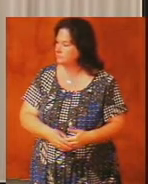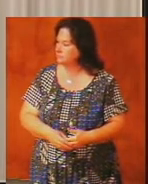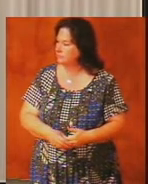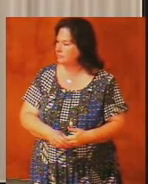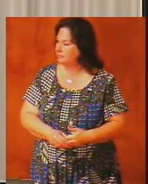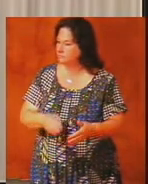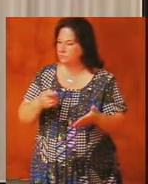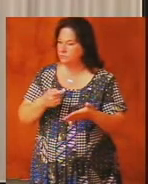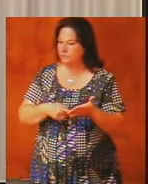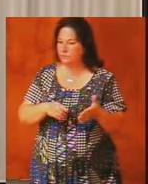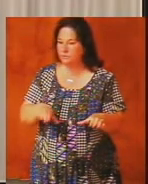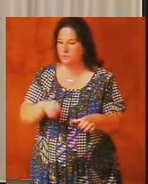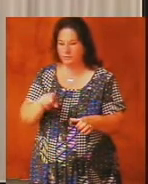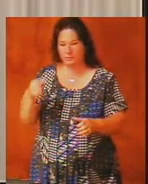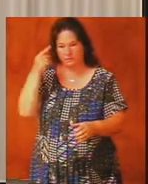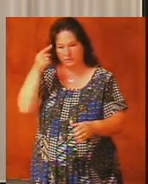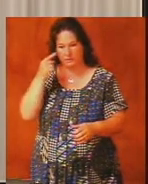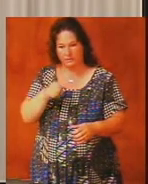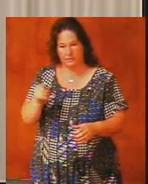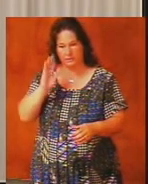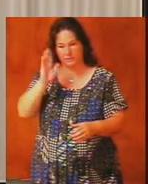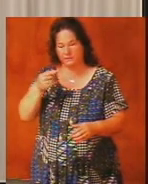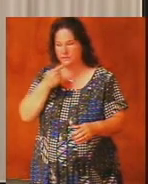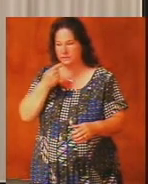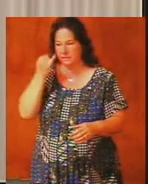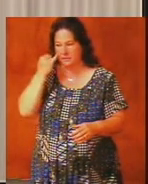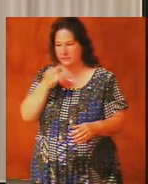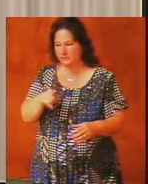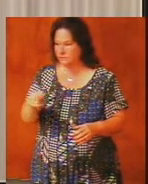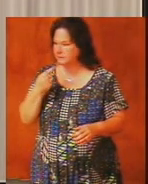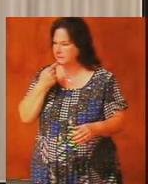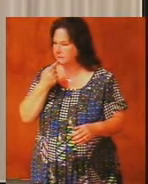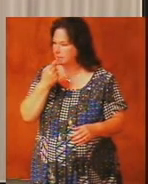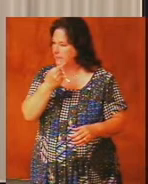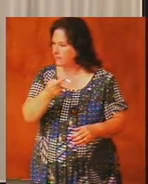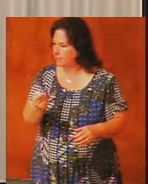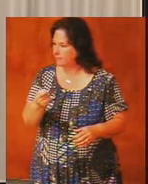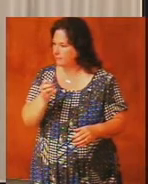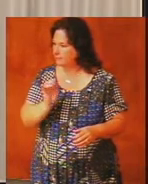Now, what do you think they're going to say if you tell them that?